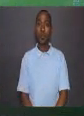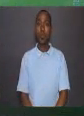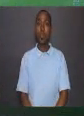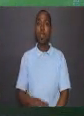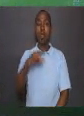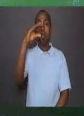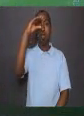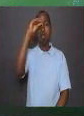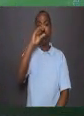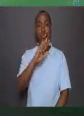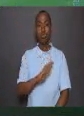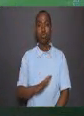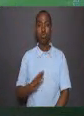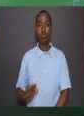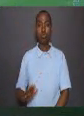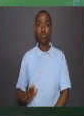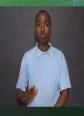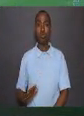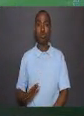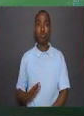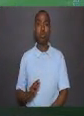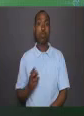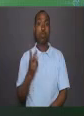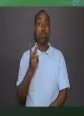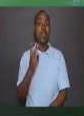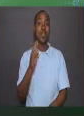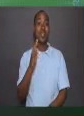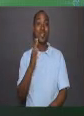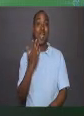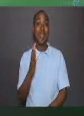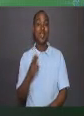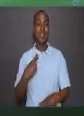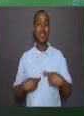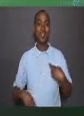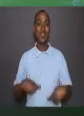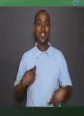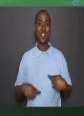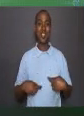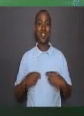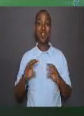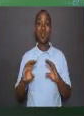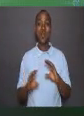Humans are able to perform both types of respiration.